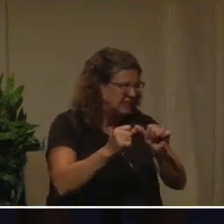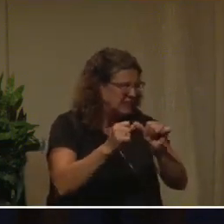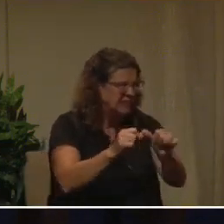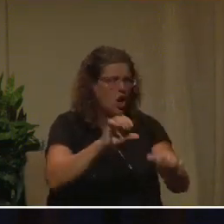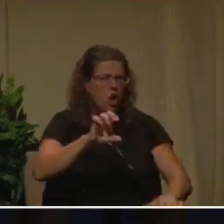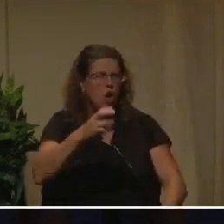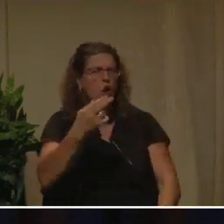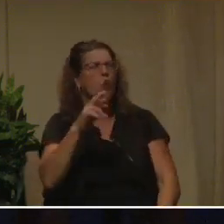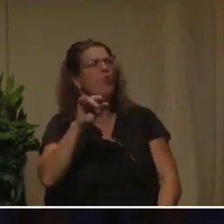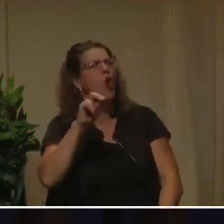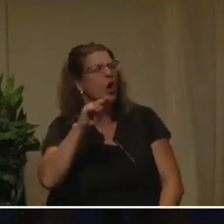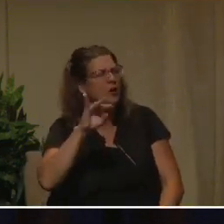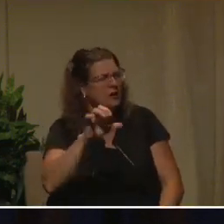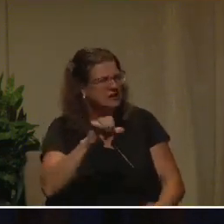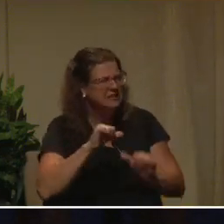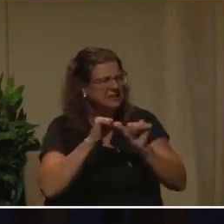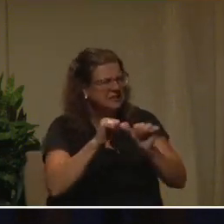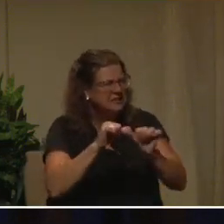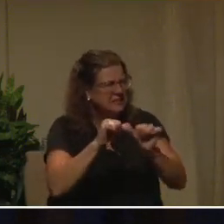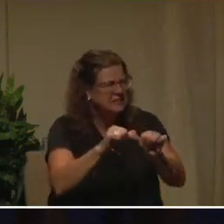my heart goes out to you.